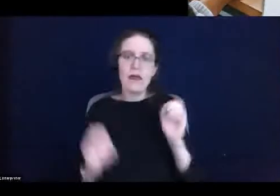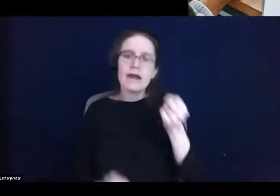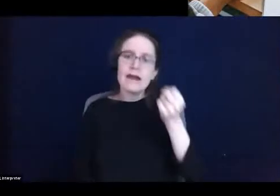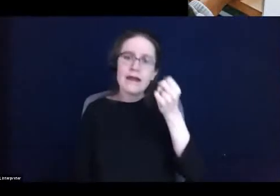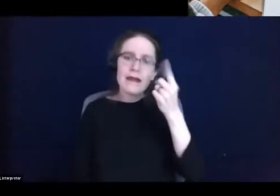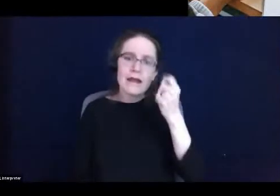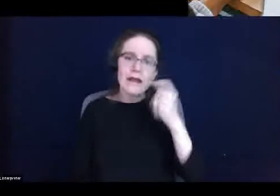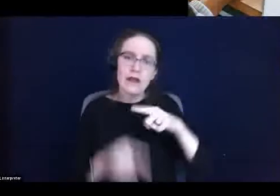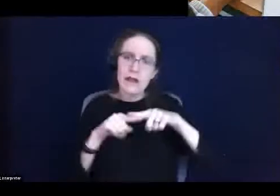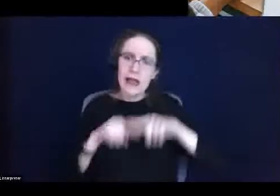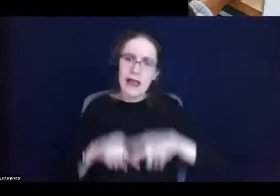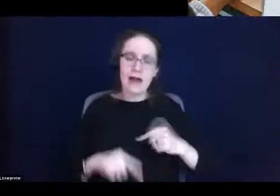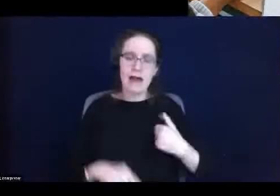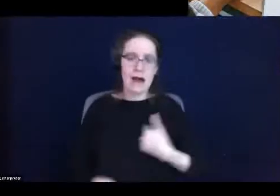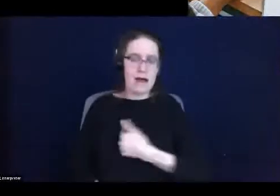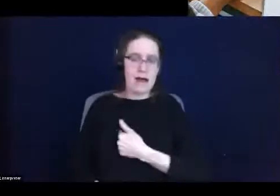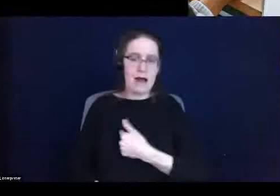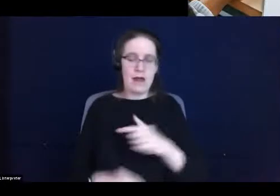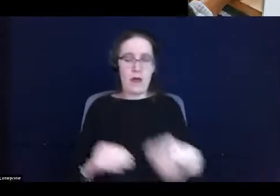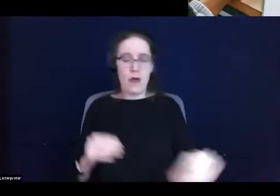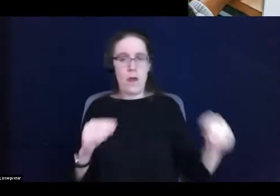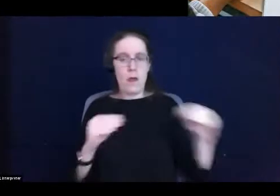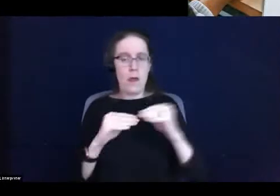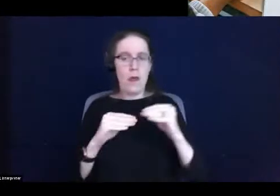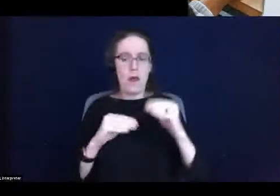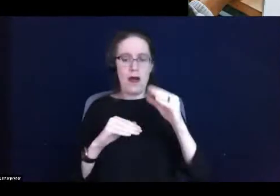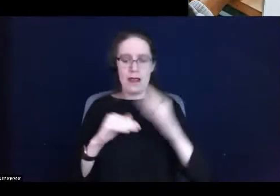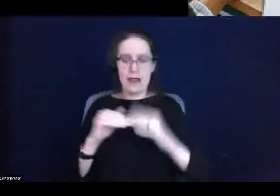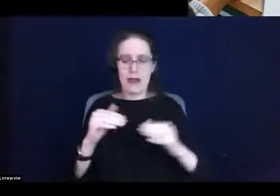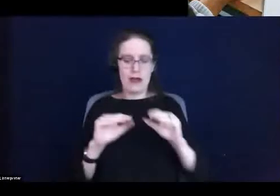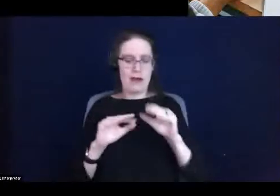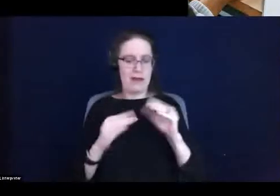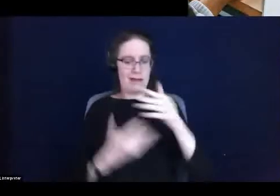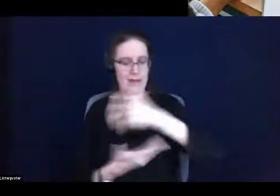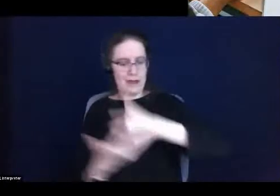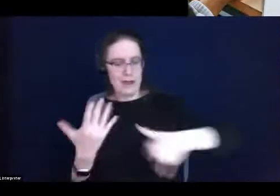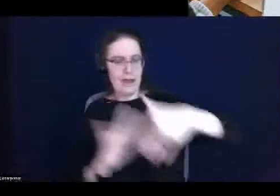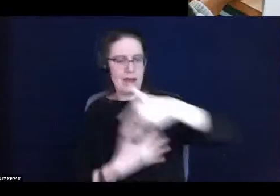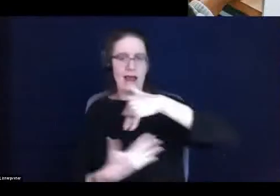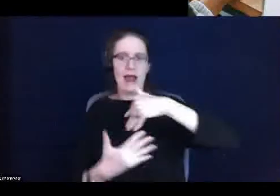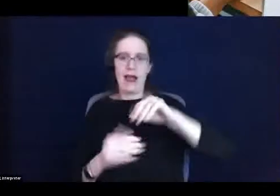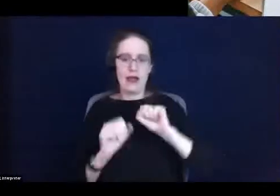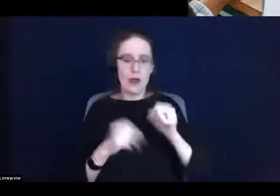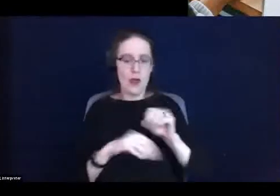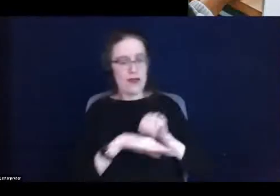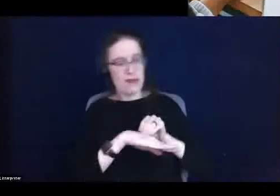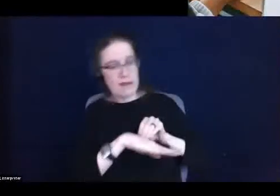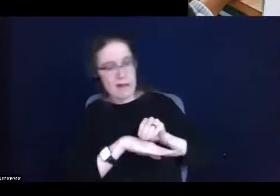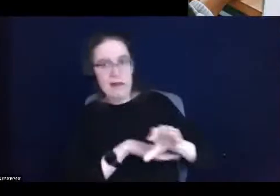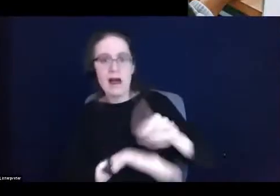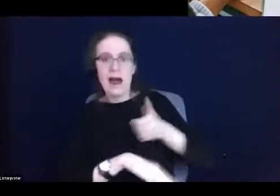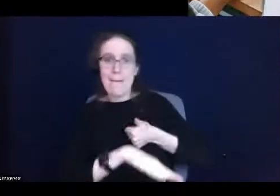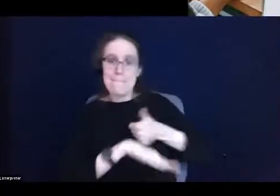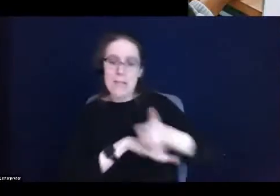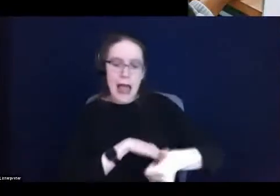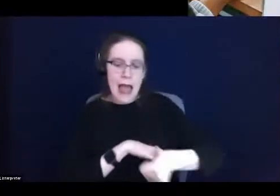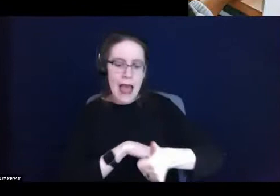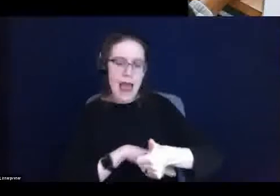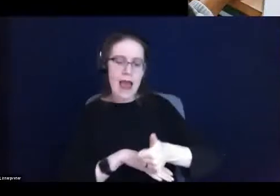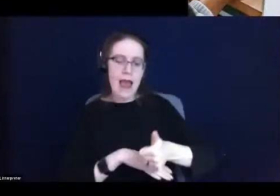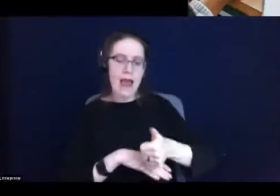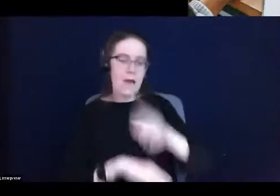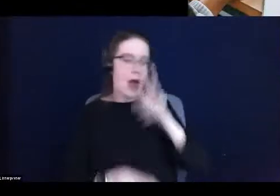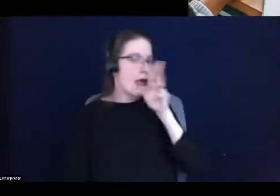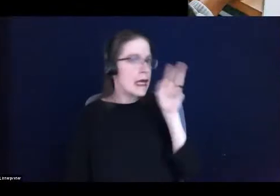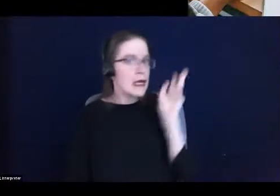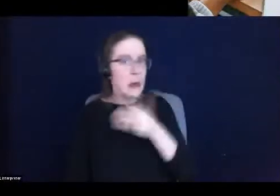as well, beyond what society and their social circles have blamed, faulted, ignored, or even supported the